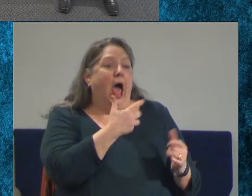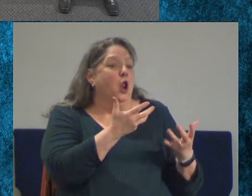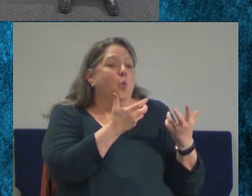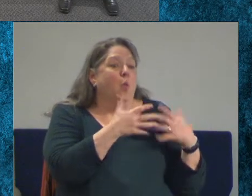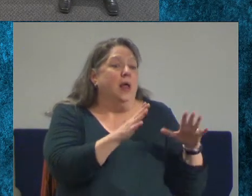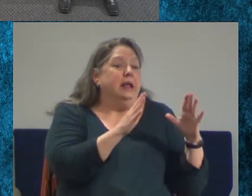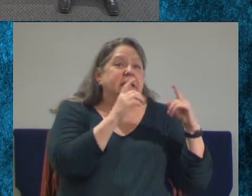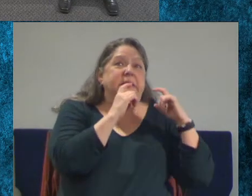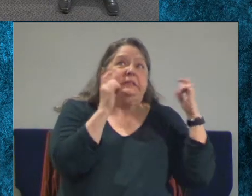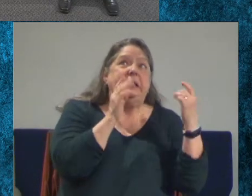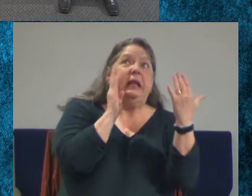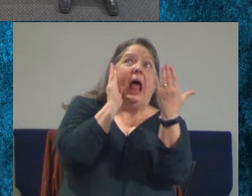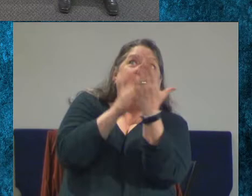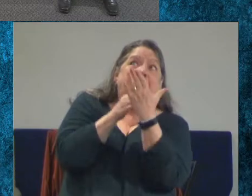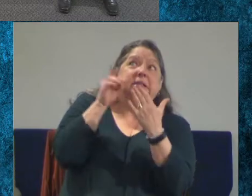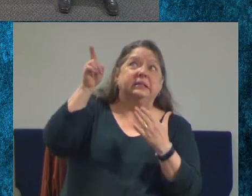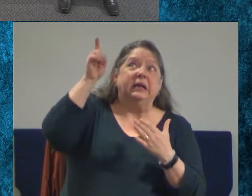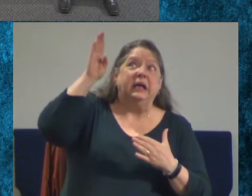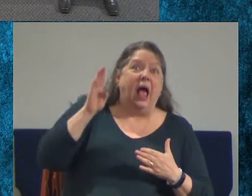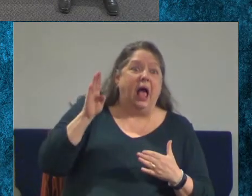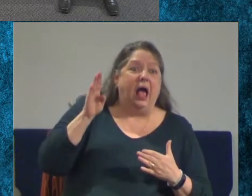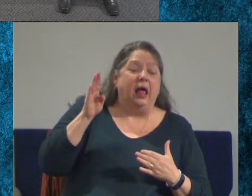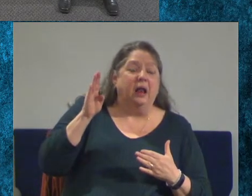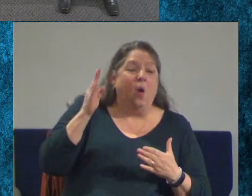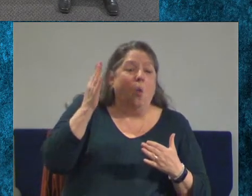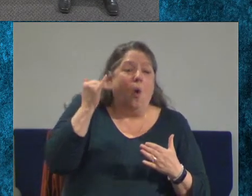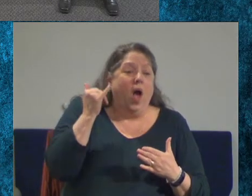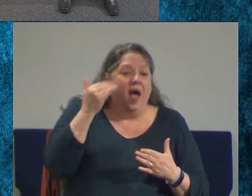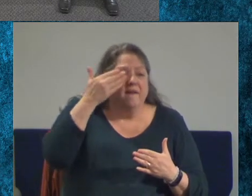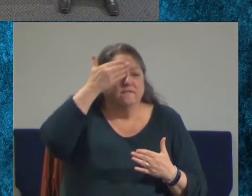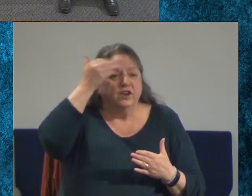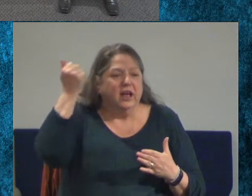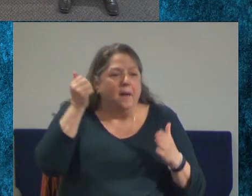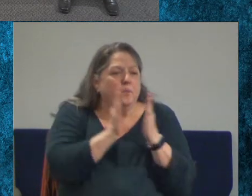forbid that I should sin against him by not praying for you.